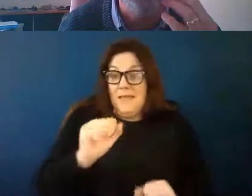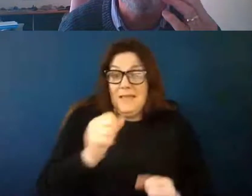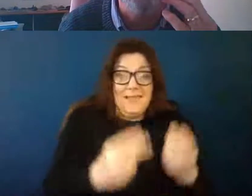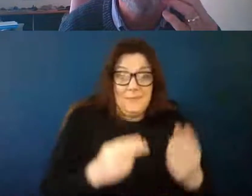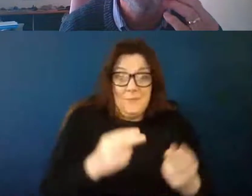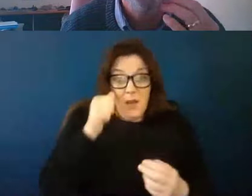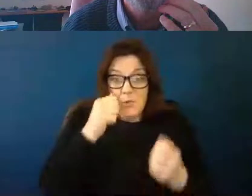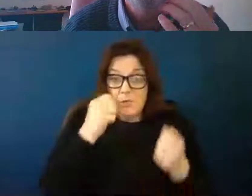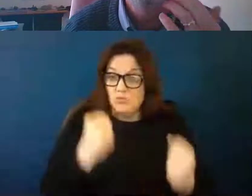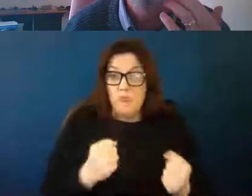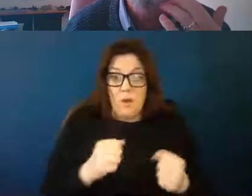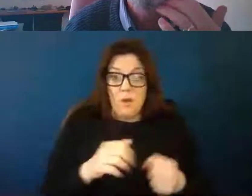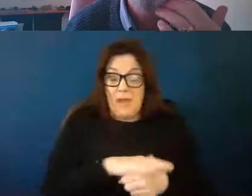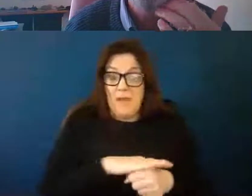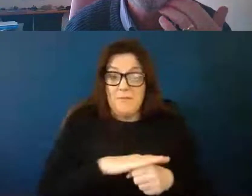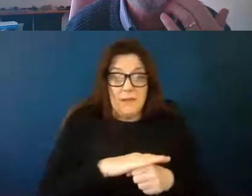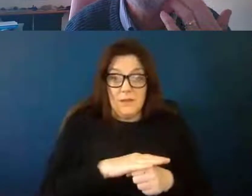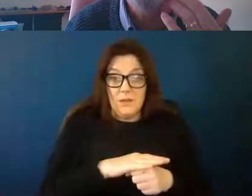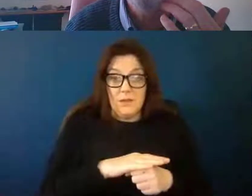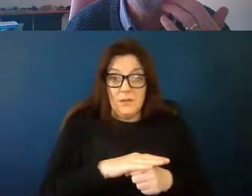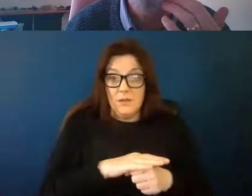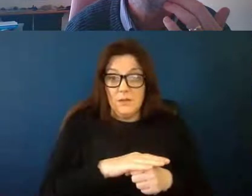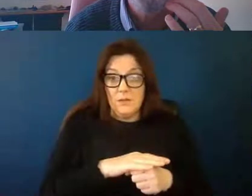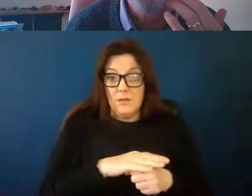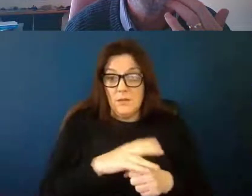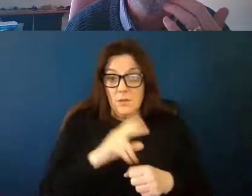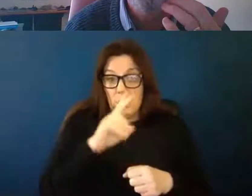very strong area in University